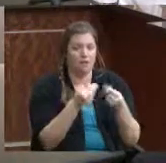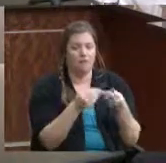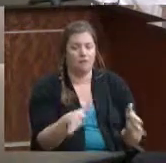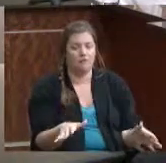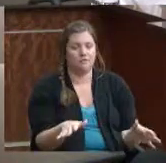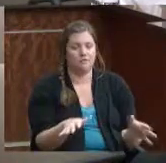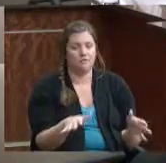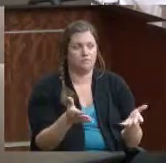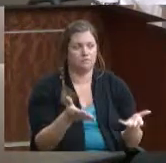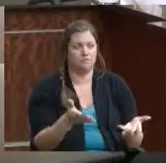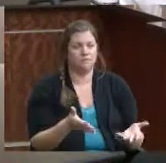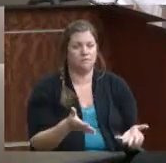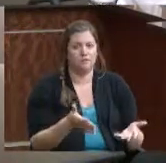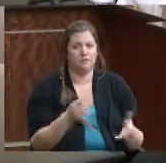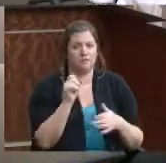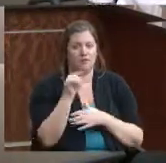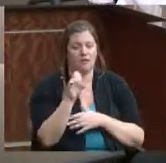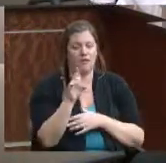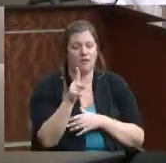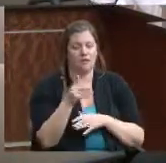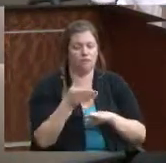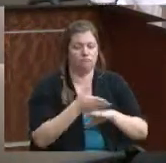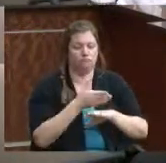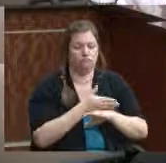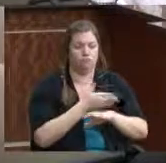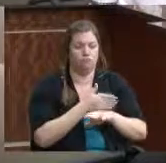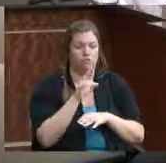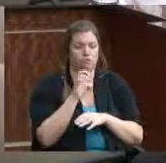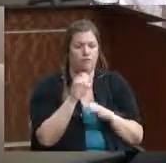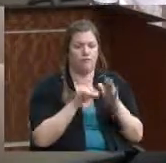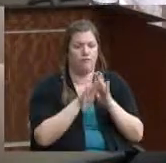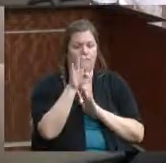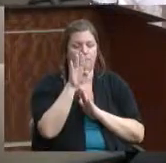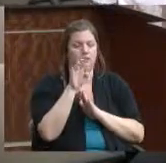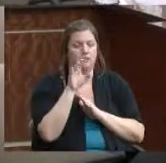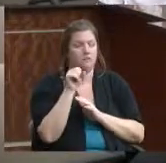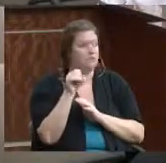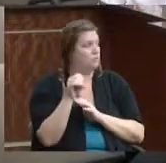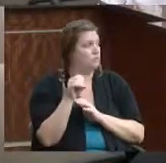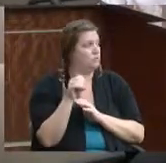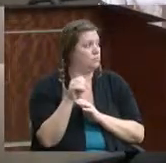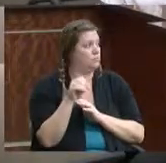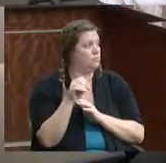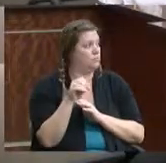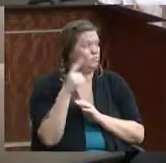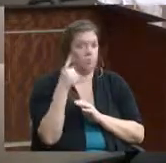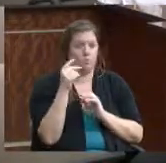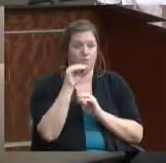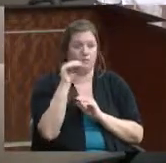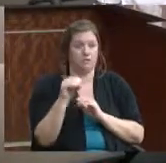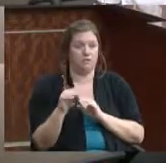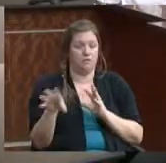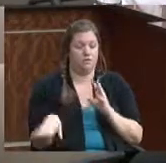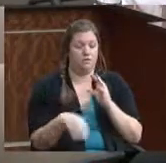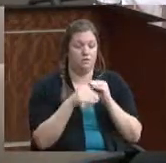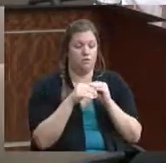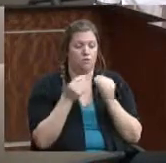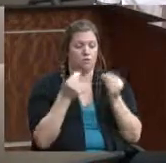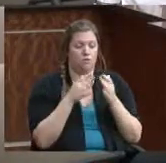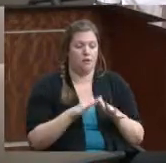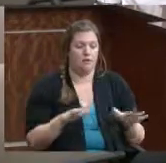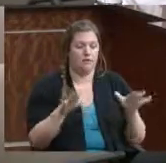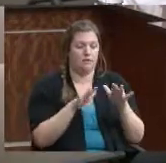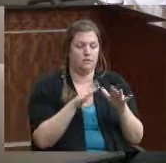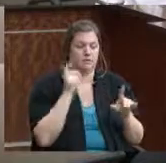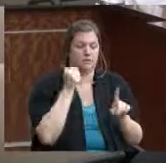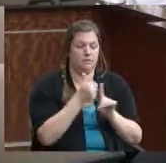either lack of upkeep or redevelopment. So it's 1% of the total property